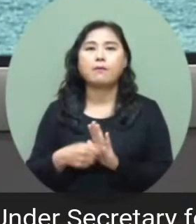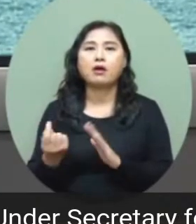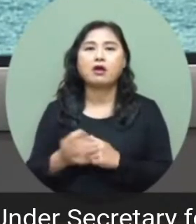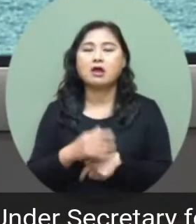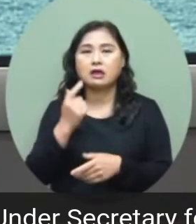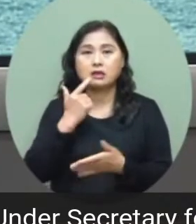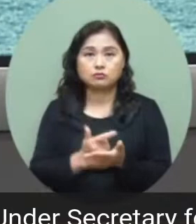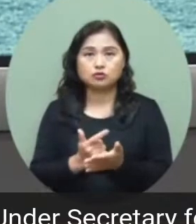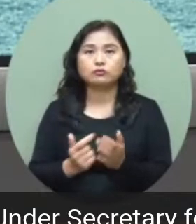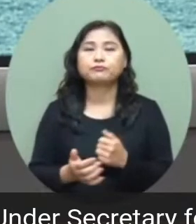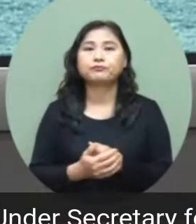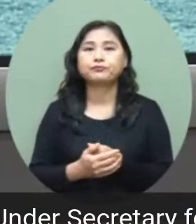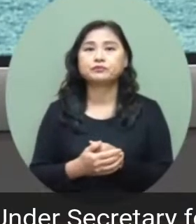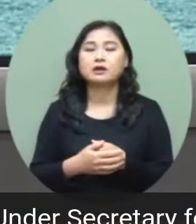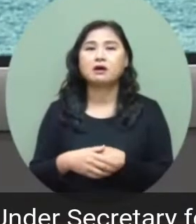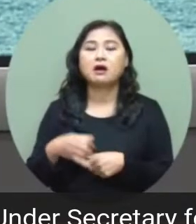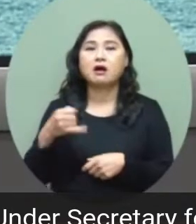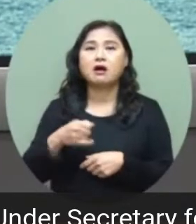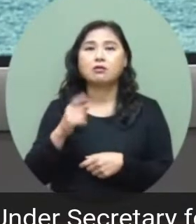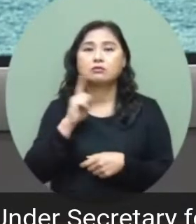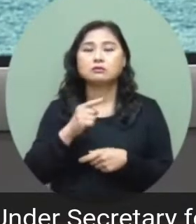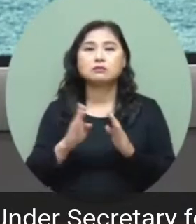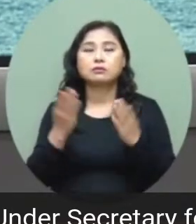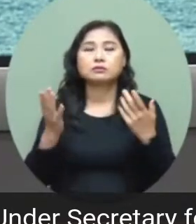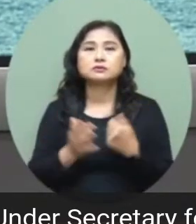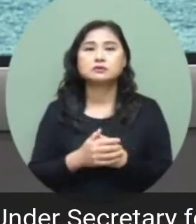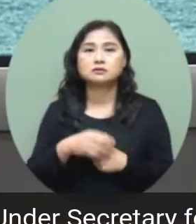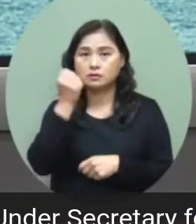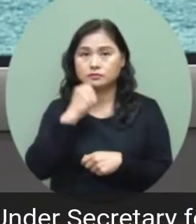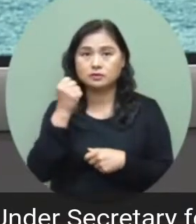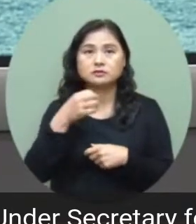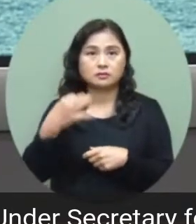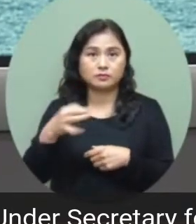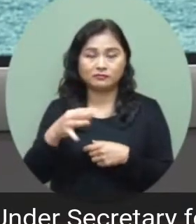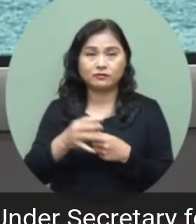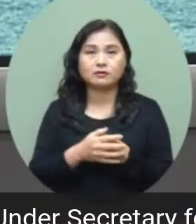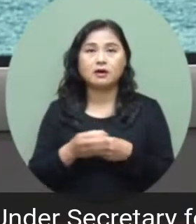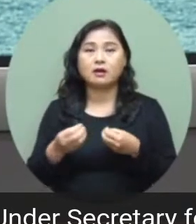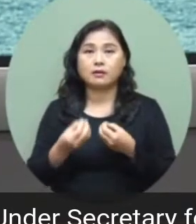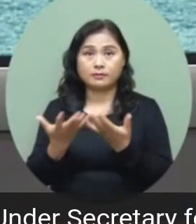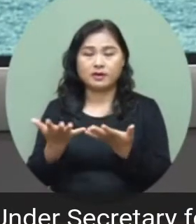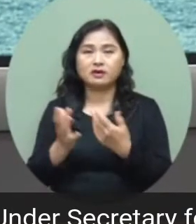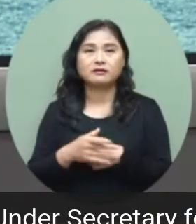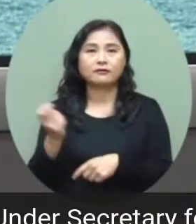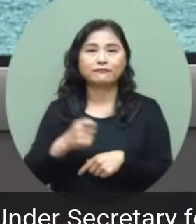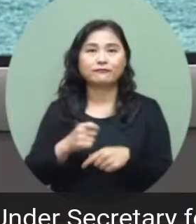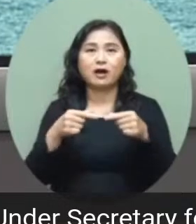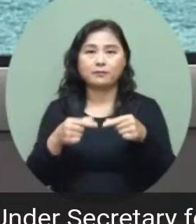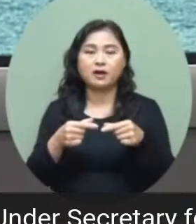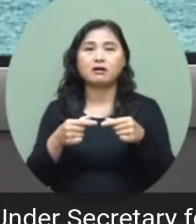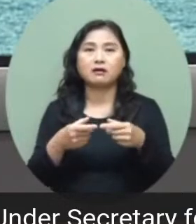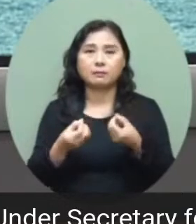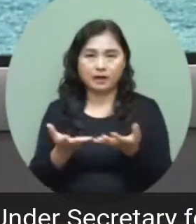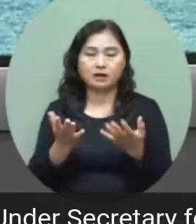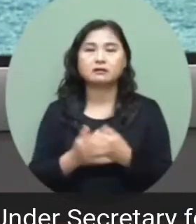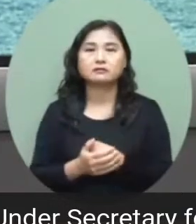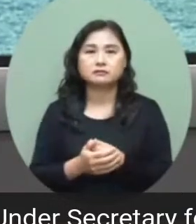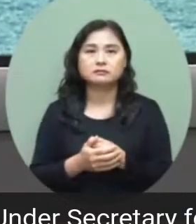well, we have starting from next week, we will provide